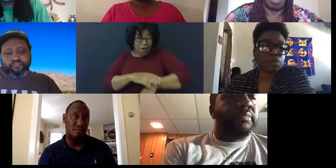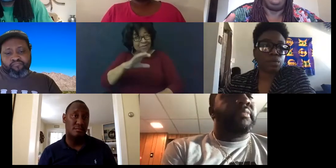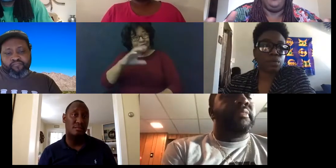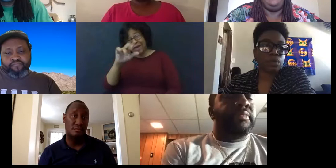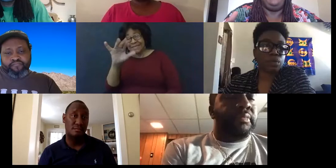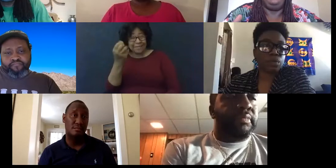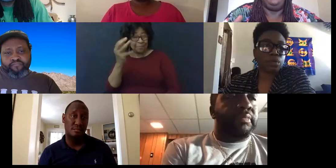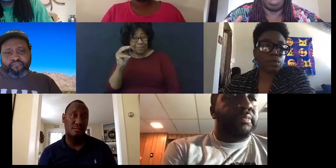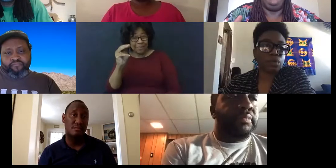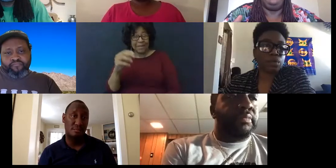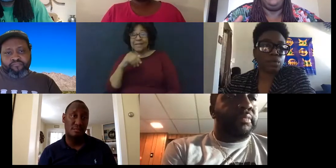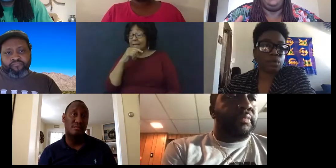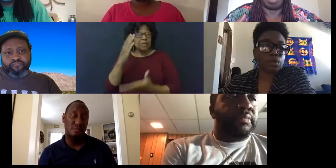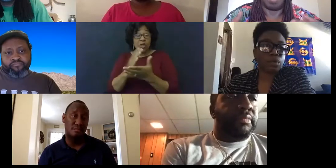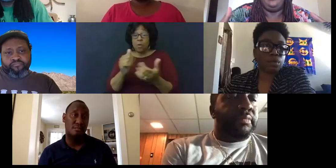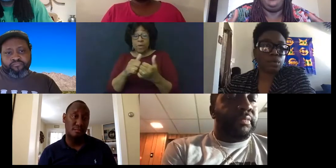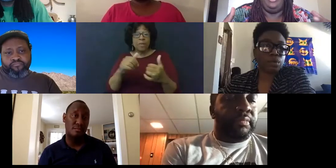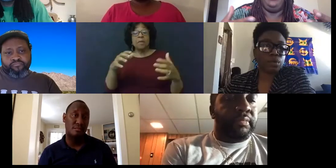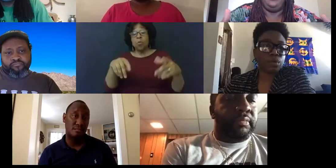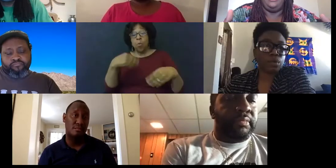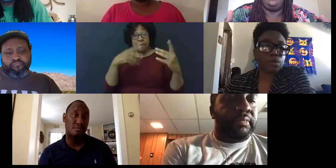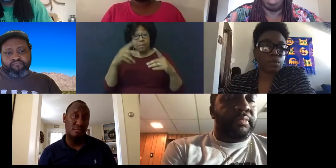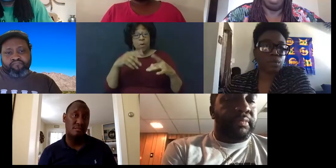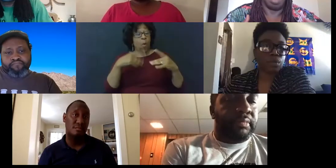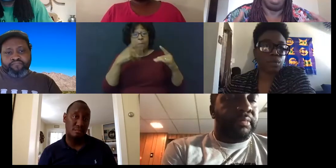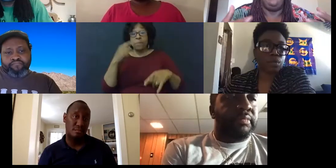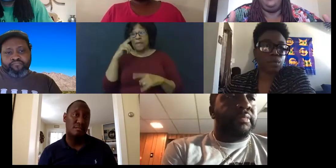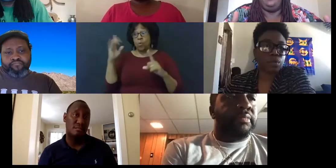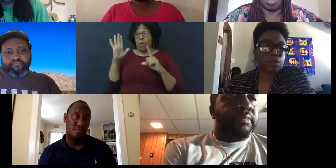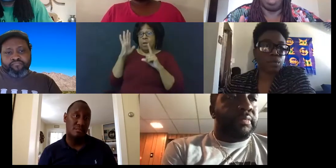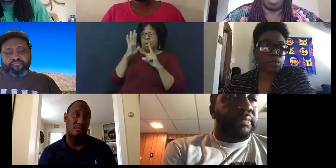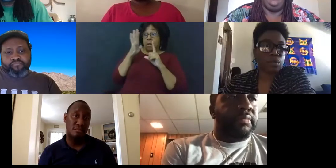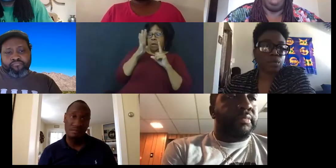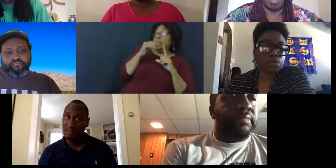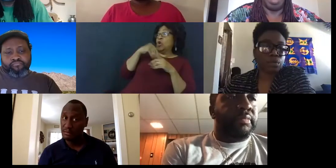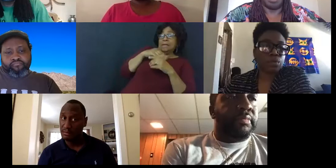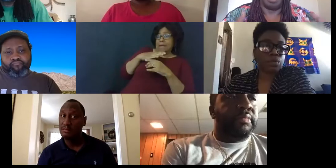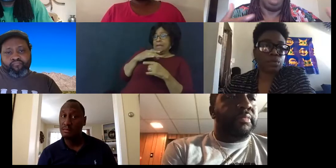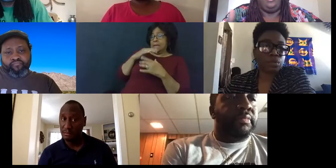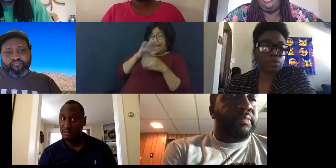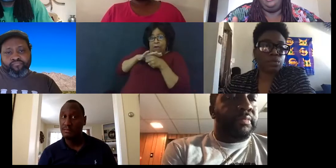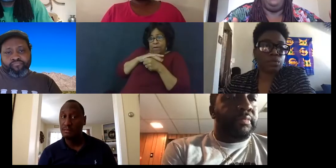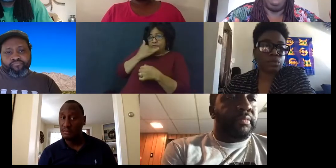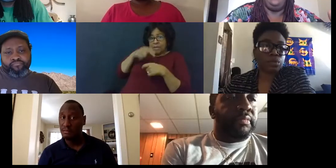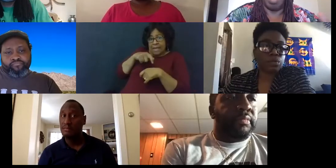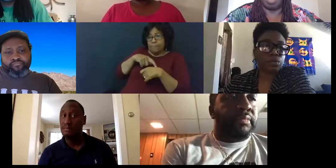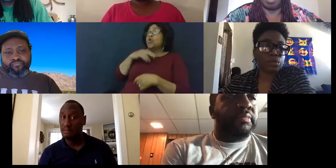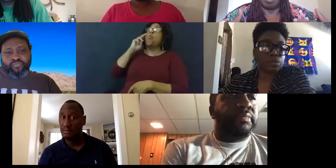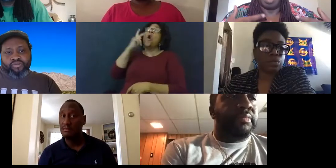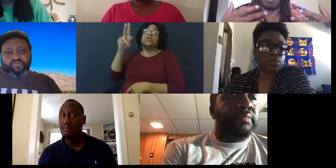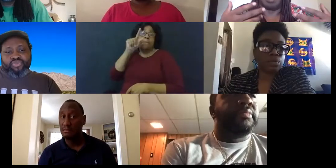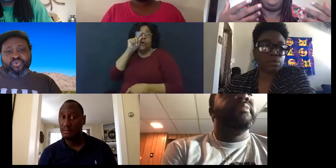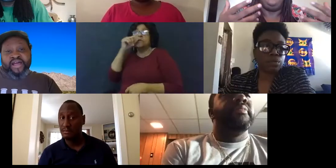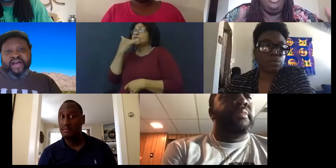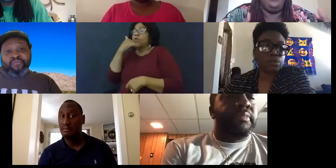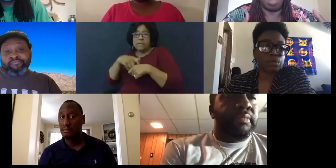people, white people who feel like we're infringing upon their space. We're in their neighborhoods at the wrong time. We're bird watching at the wrong time. We're